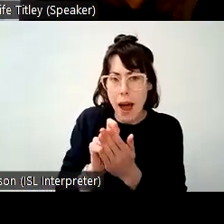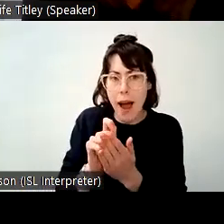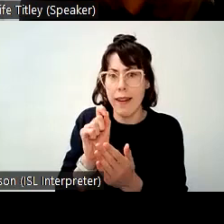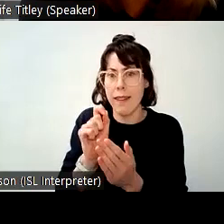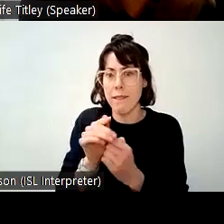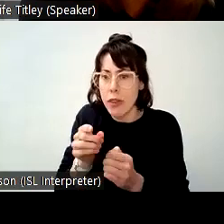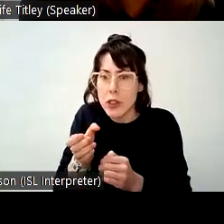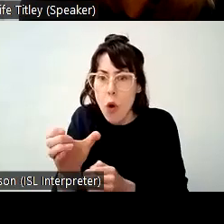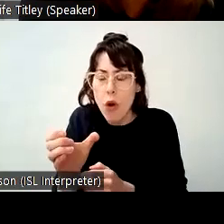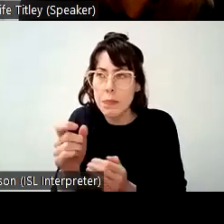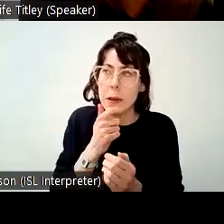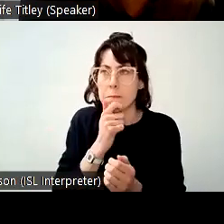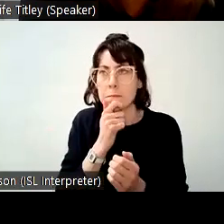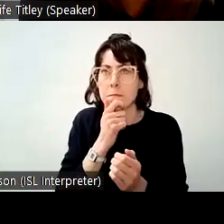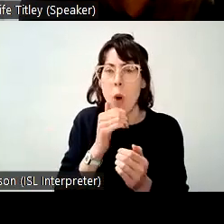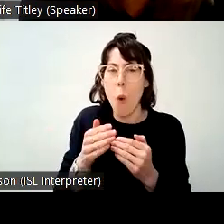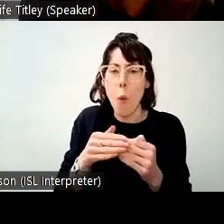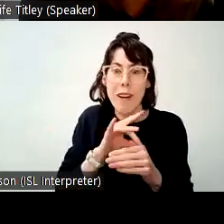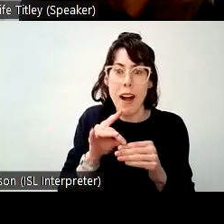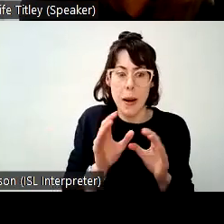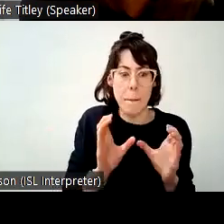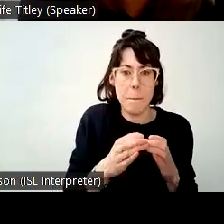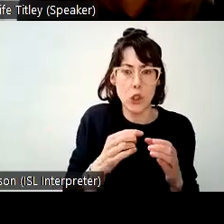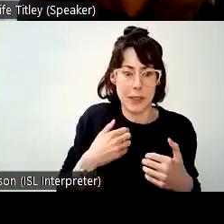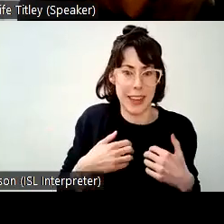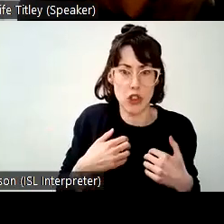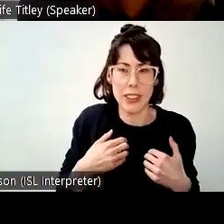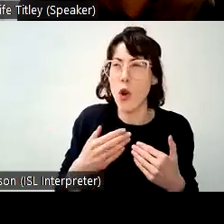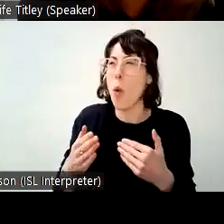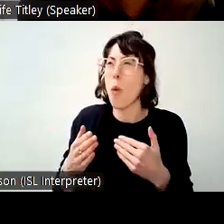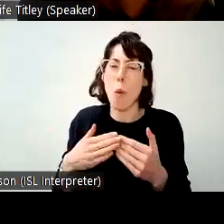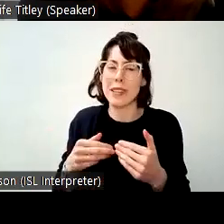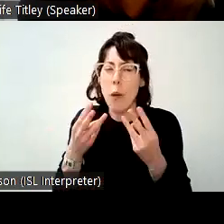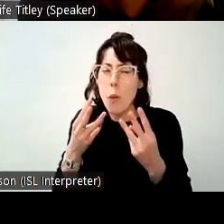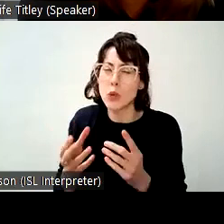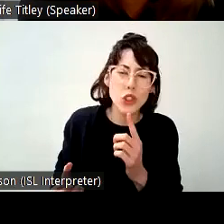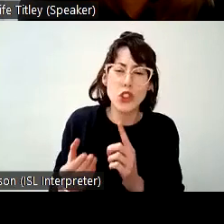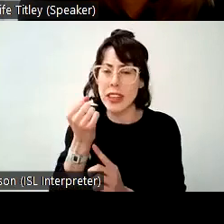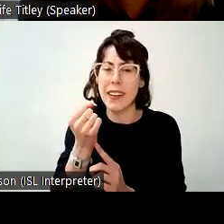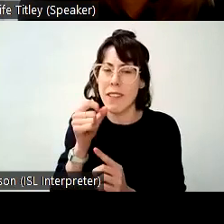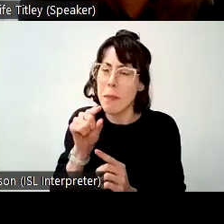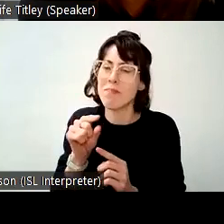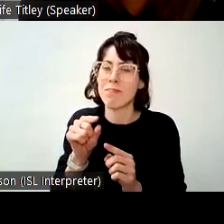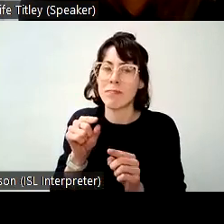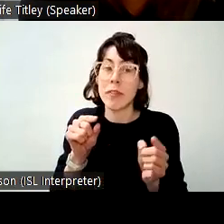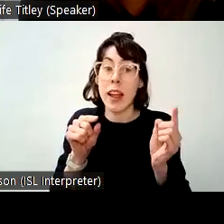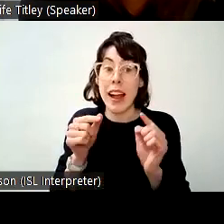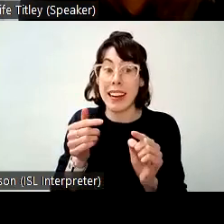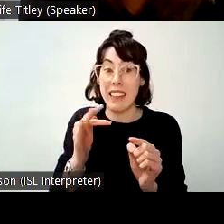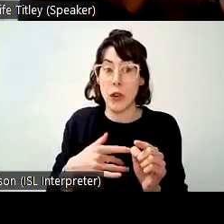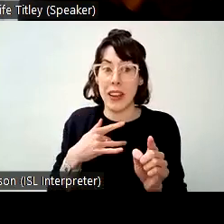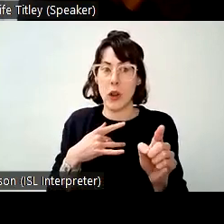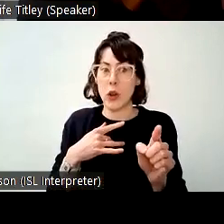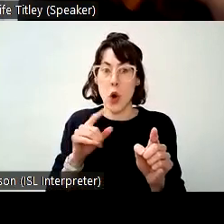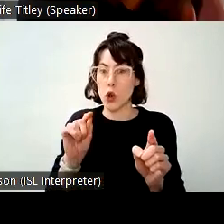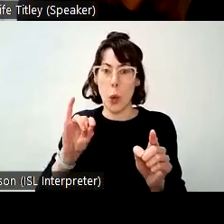of modules you might want to take, what you would like to get out of it. And again, if there's any issues with that deadline, please just get in touch with